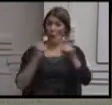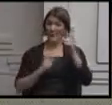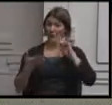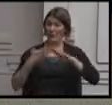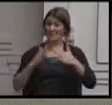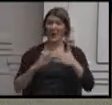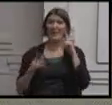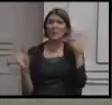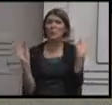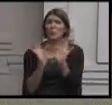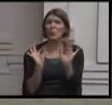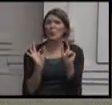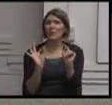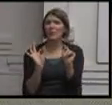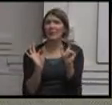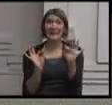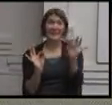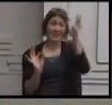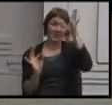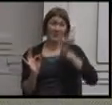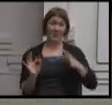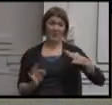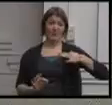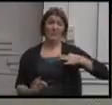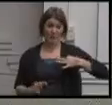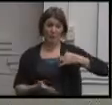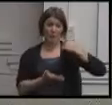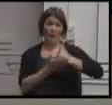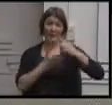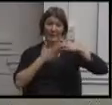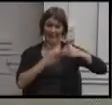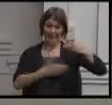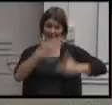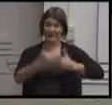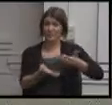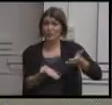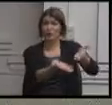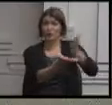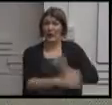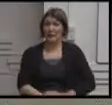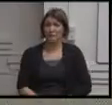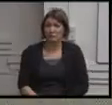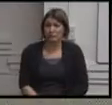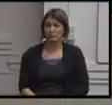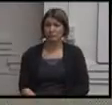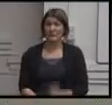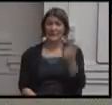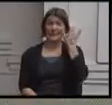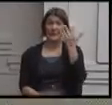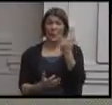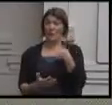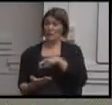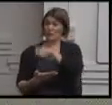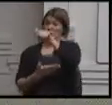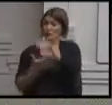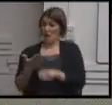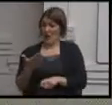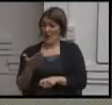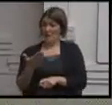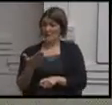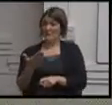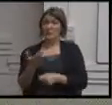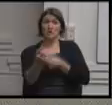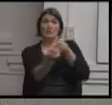worth exploring. And if he wants to volunteer to do some of that work, that's fine. If he wants a resolution from us that we don't agree